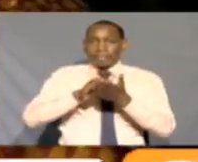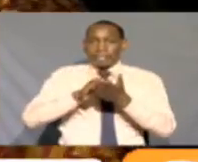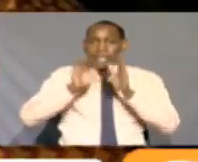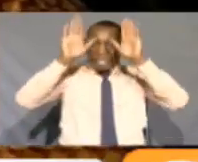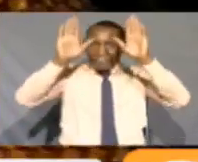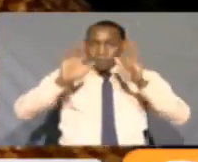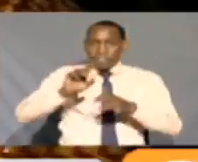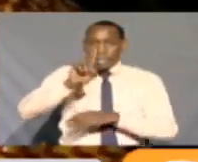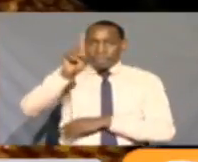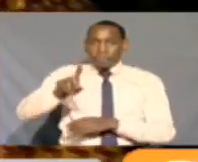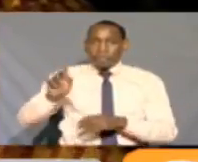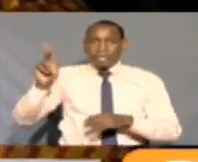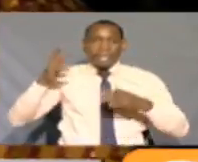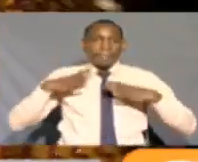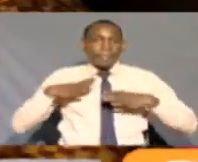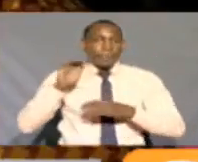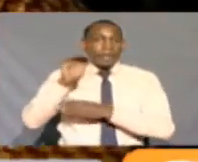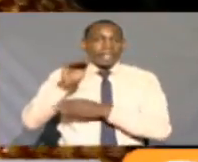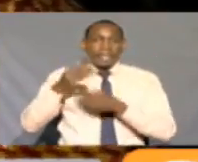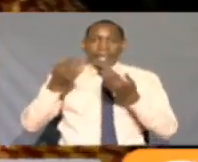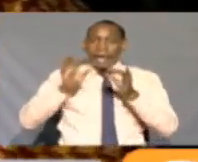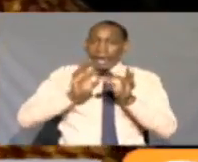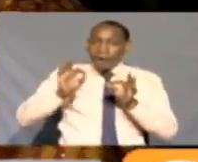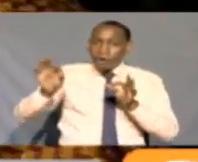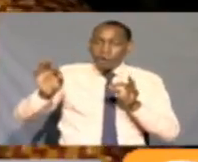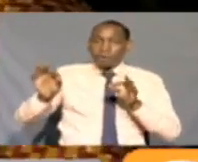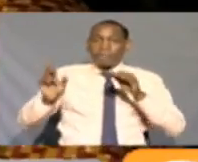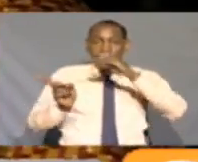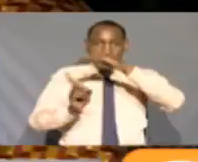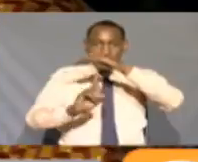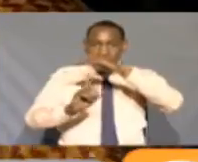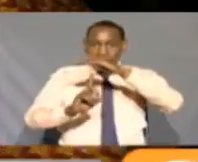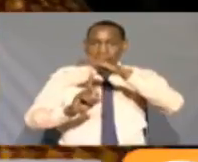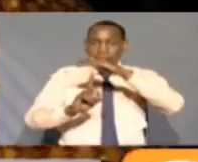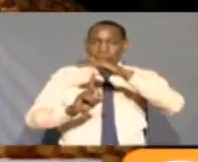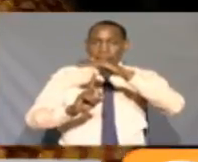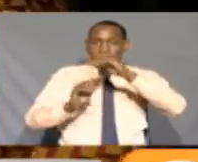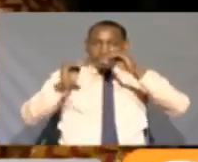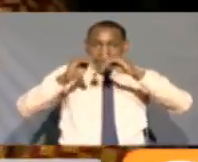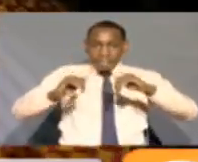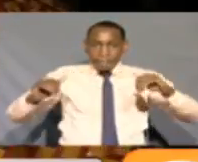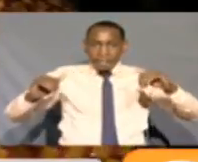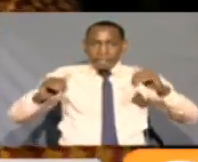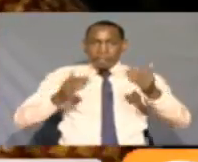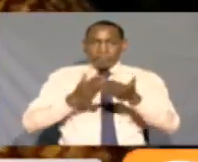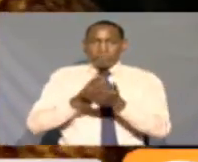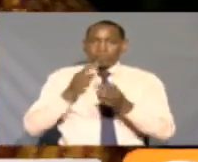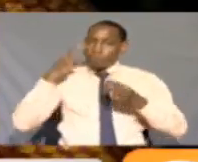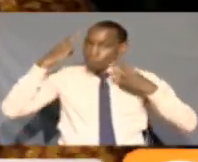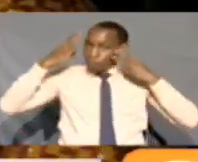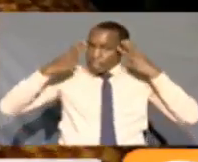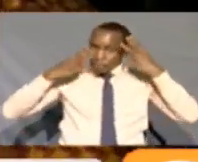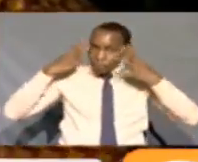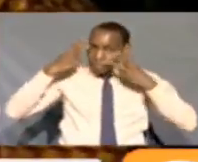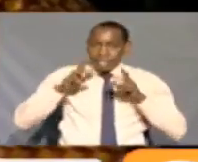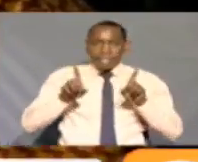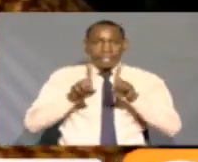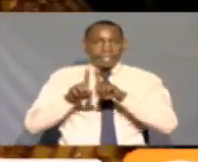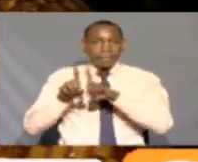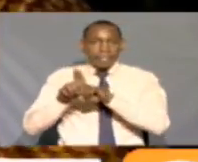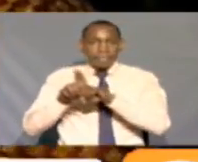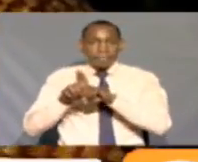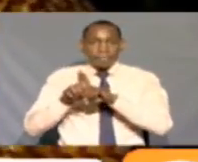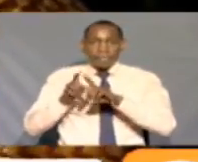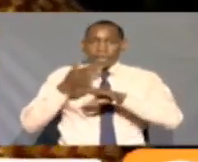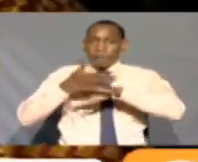question that Kenyans are asking. How long will the cabinet be essentially torn apart by this tension? And are we going to